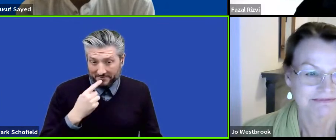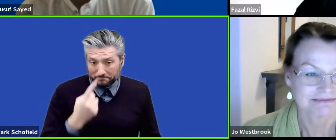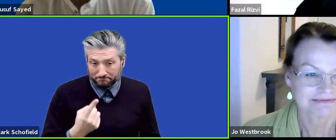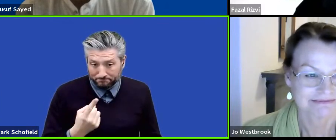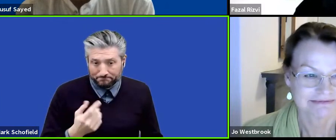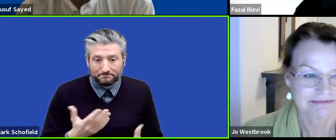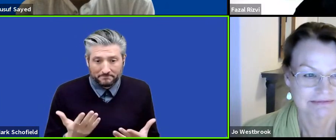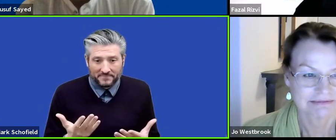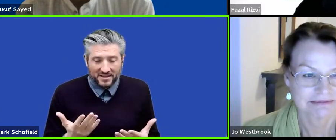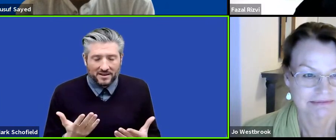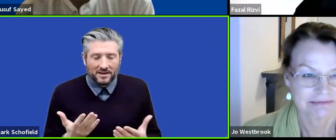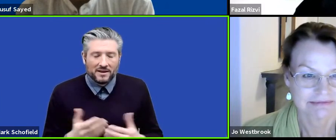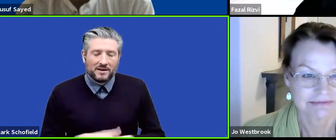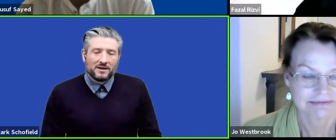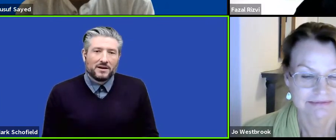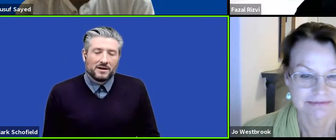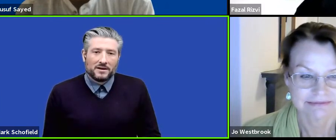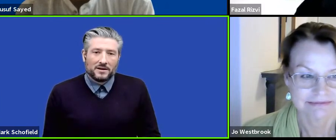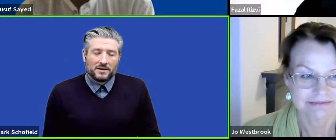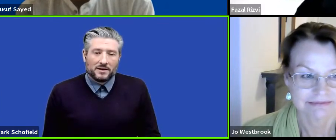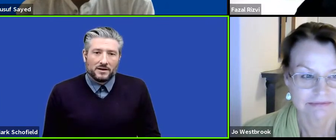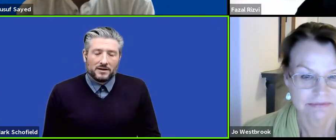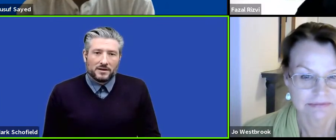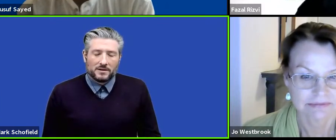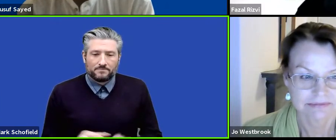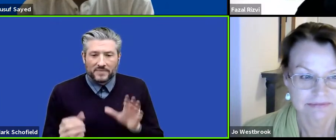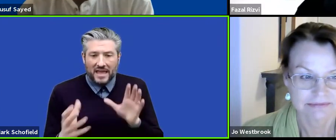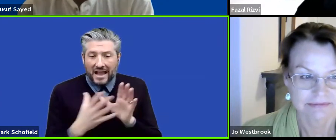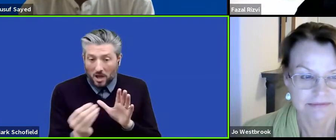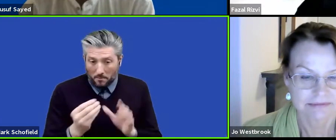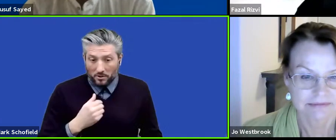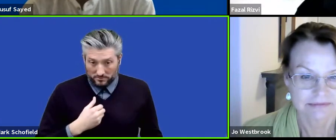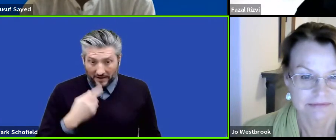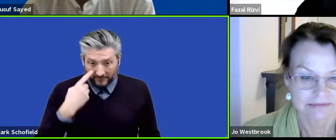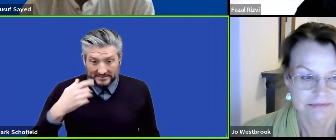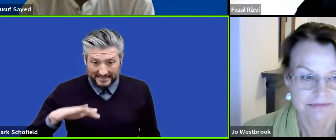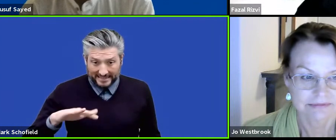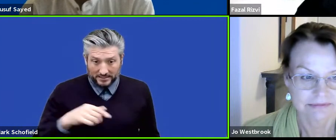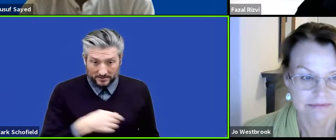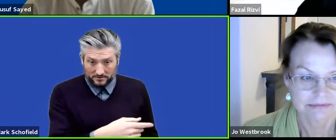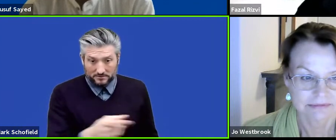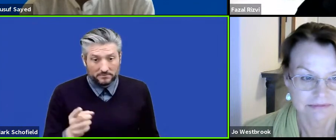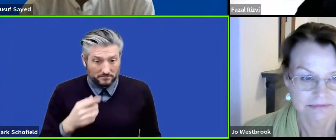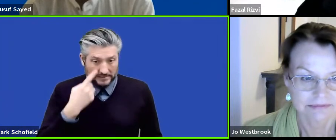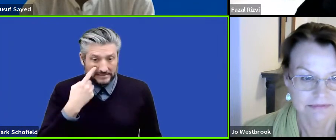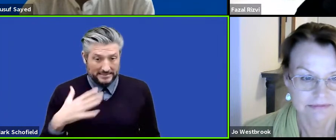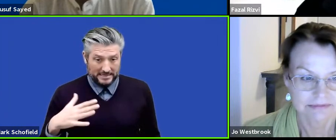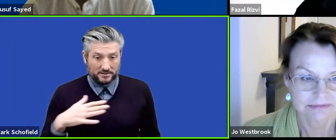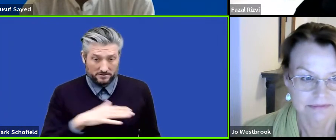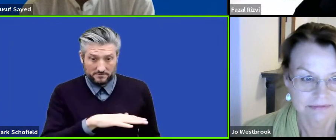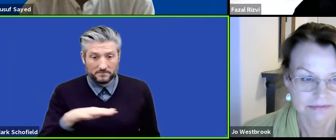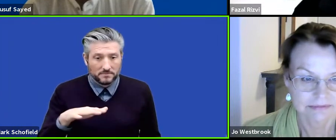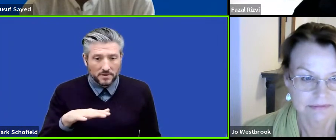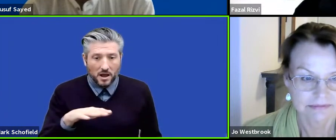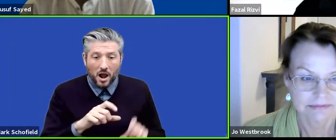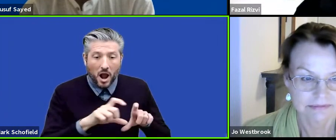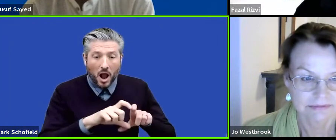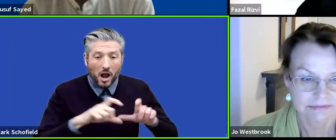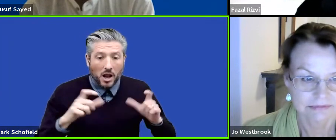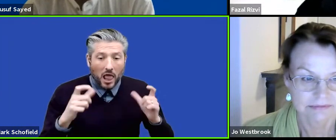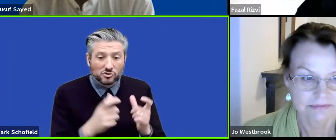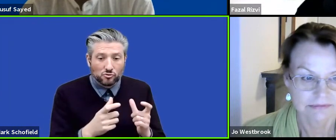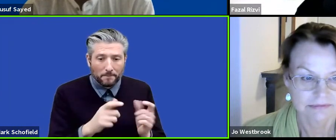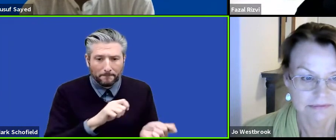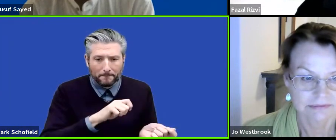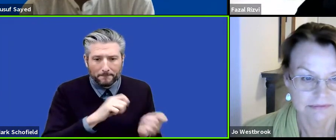is that the examples that I have seen of moving from classrooms, physical